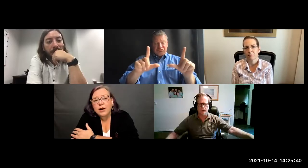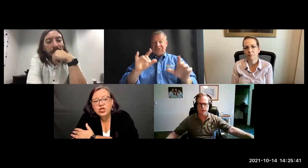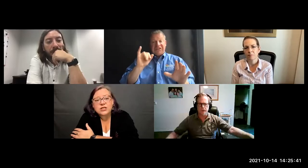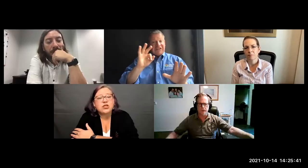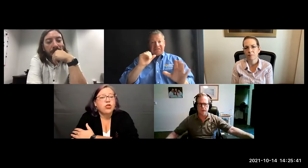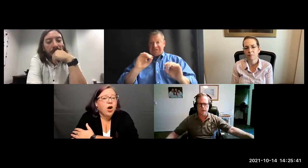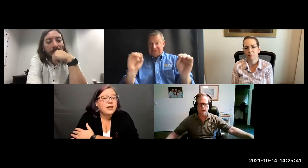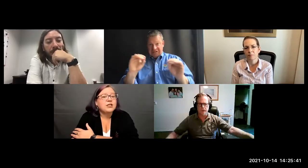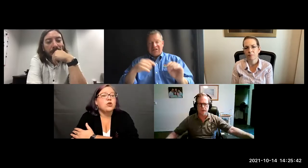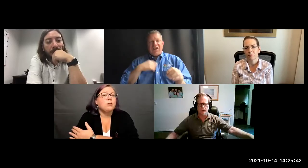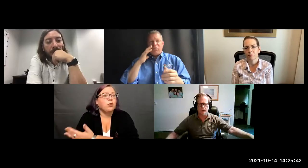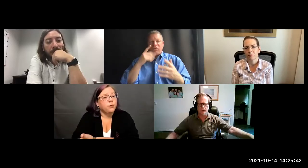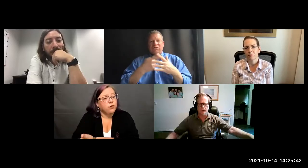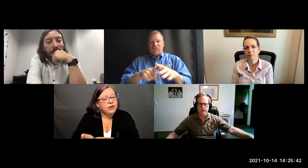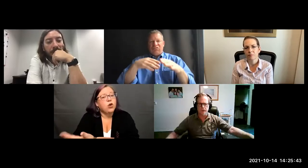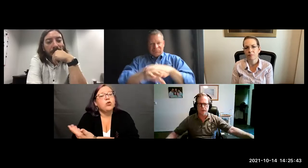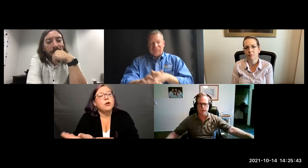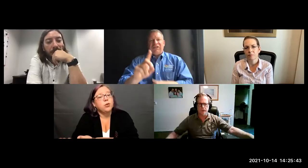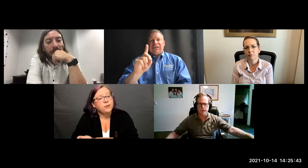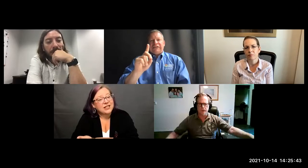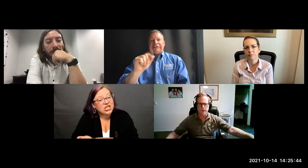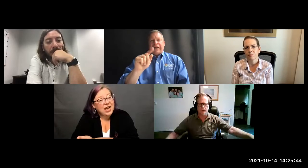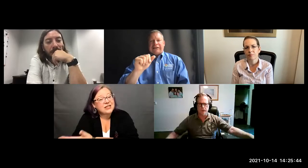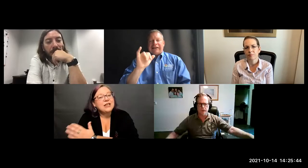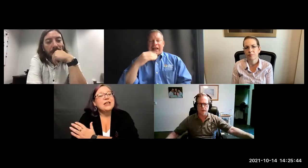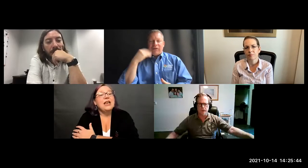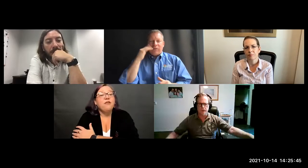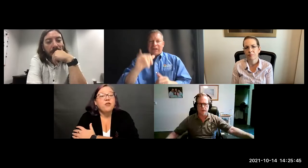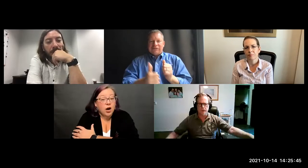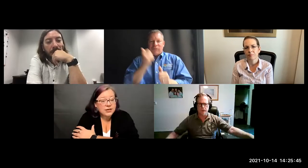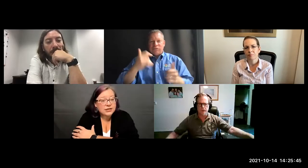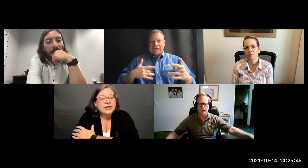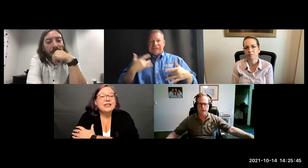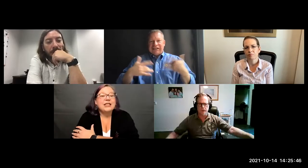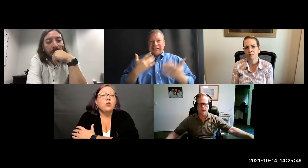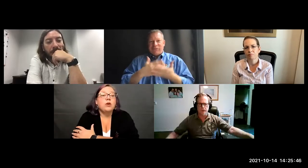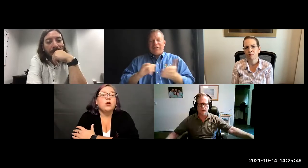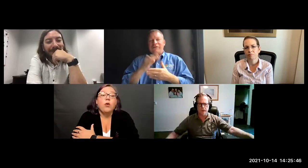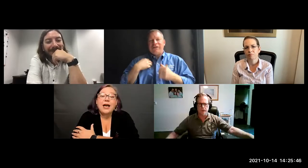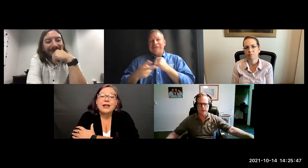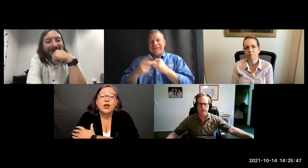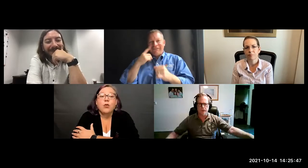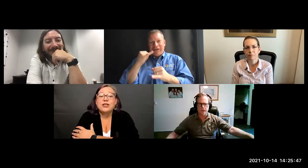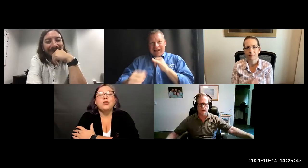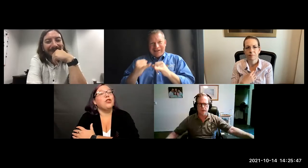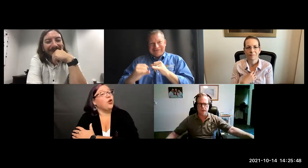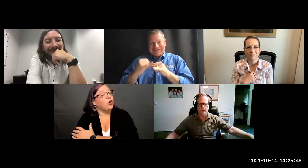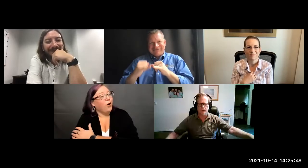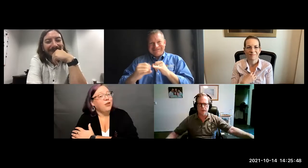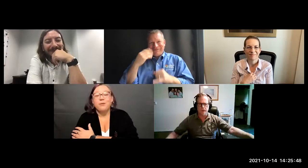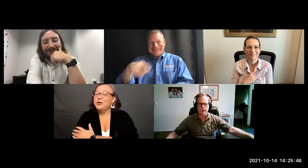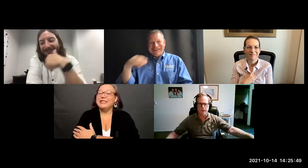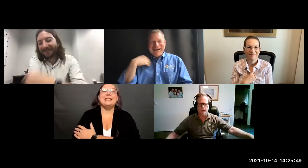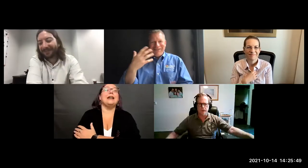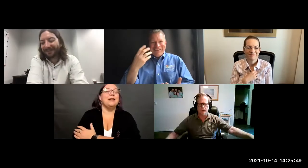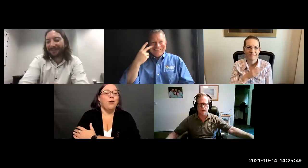other questions or thoughts? You can bring up your video, you can put them in the chat. If not, then we will go ahead and go into the third part,